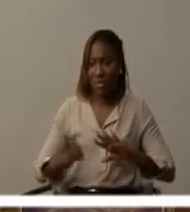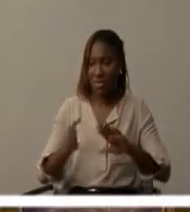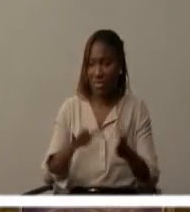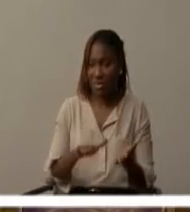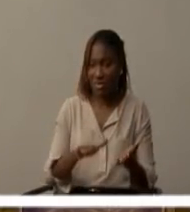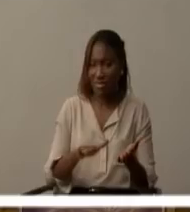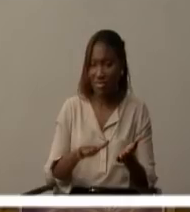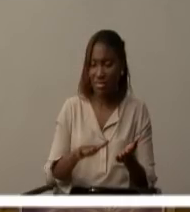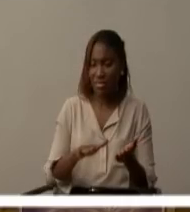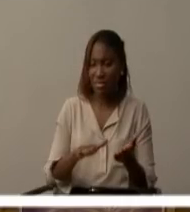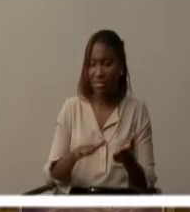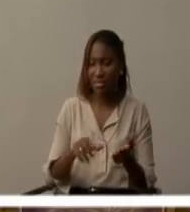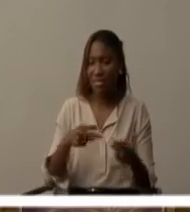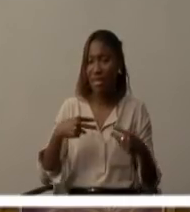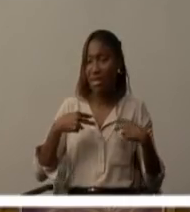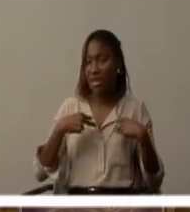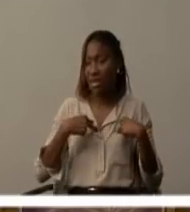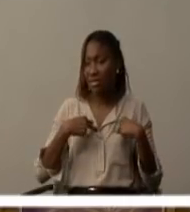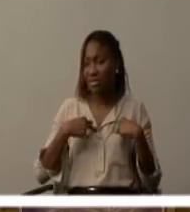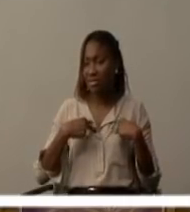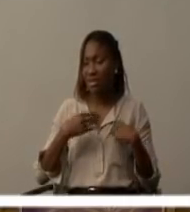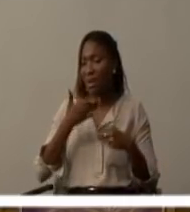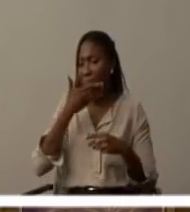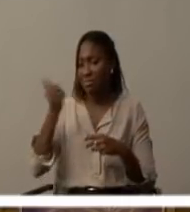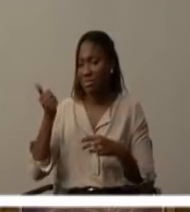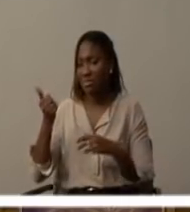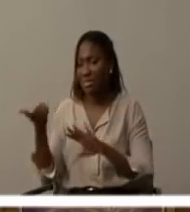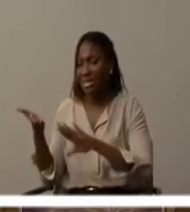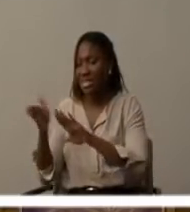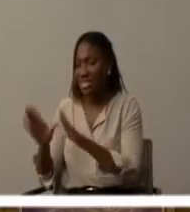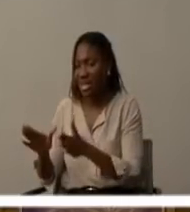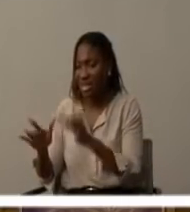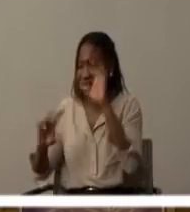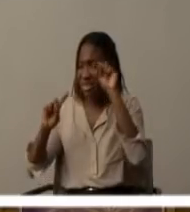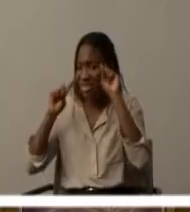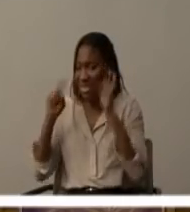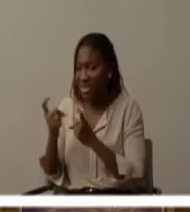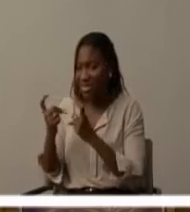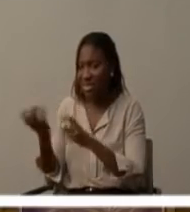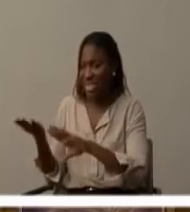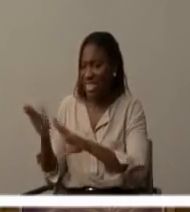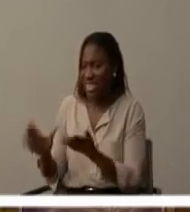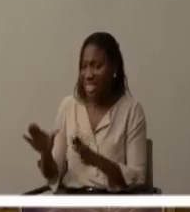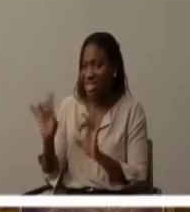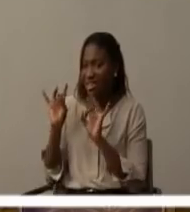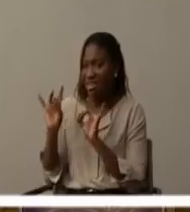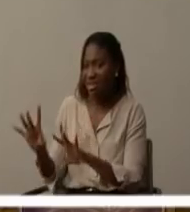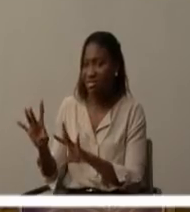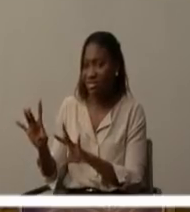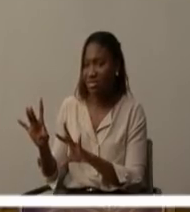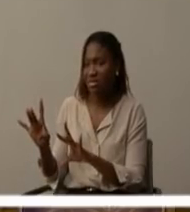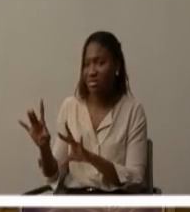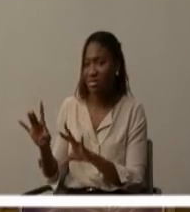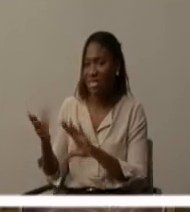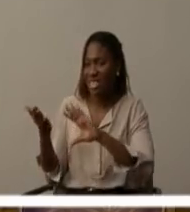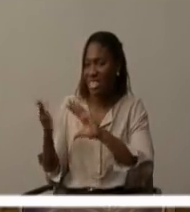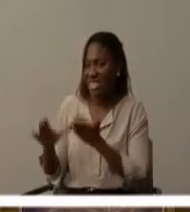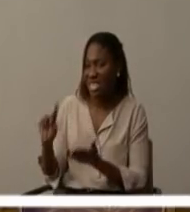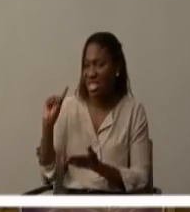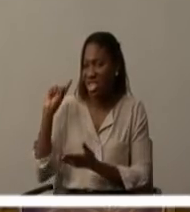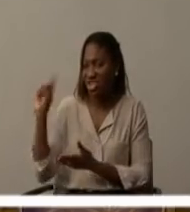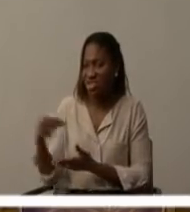sin, the death of hatred, of unforgiveness, the death of lust and